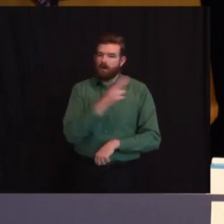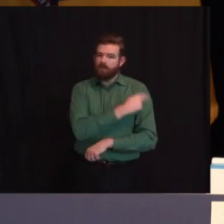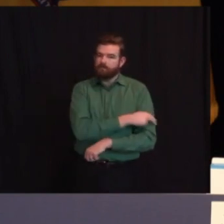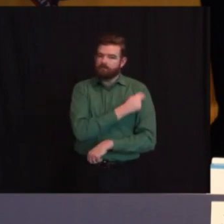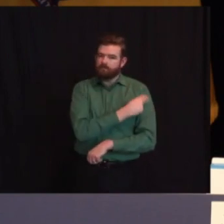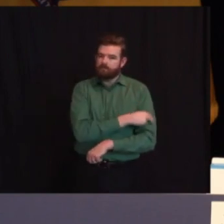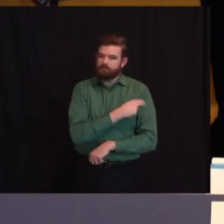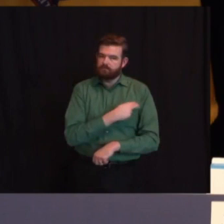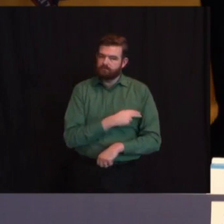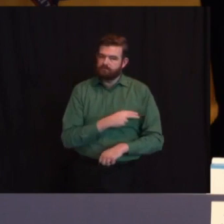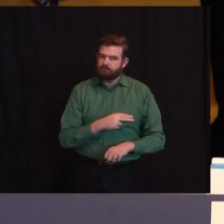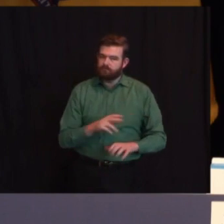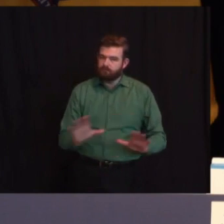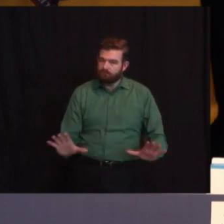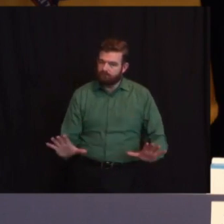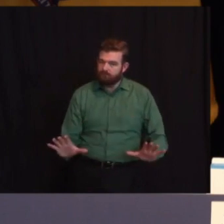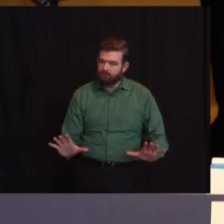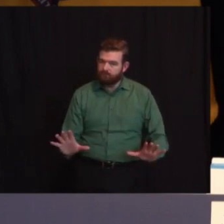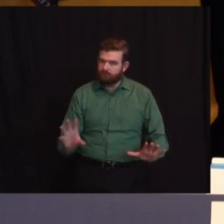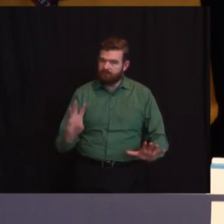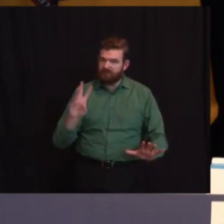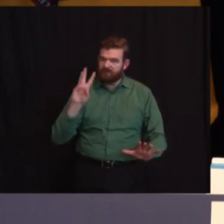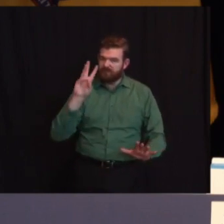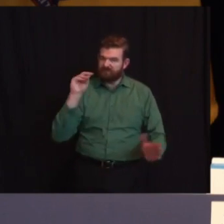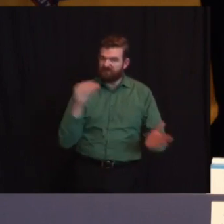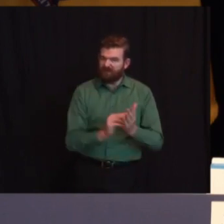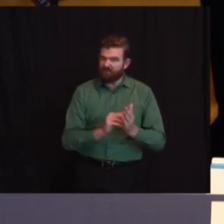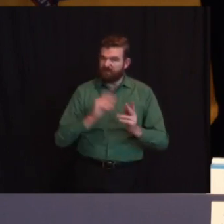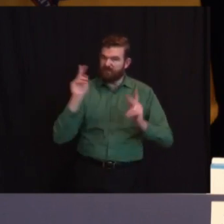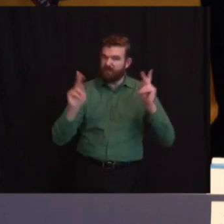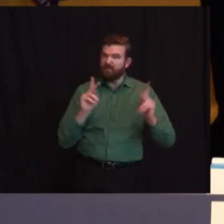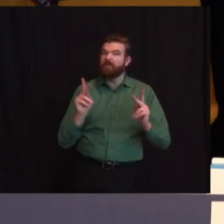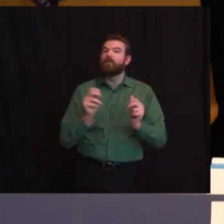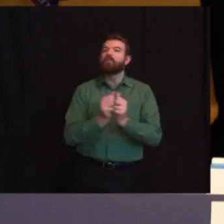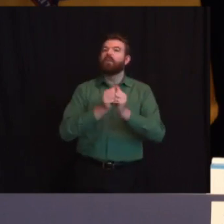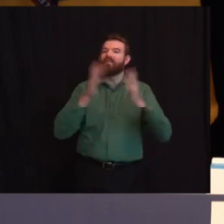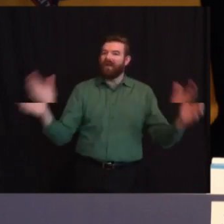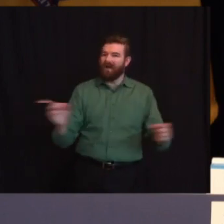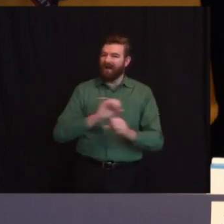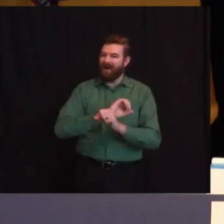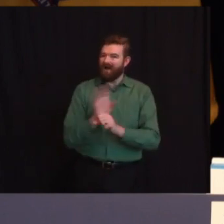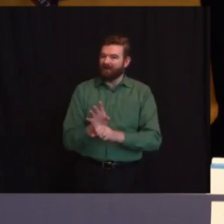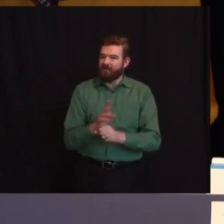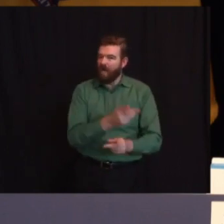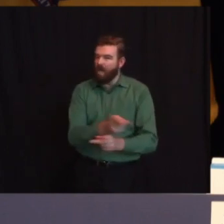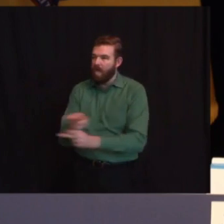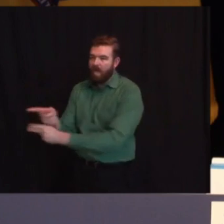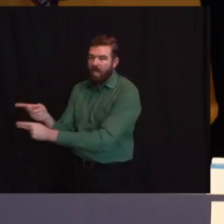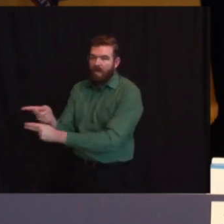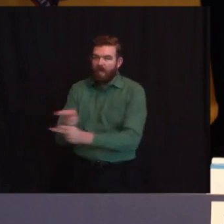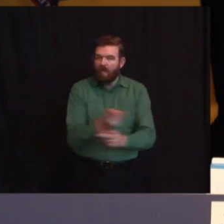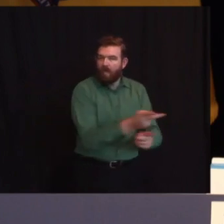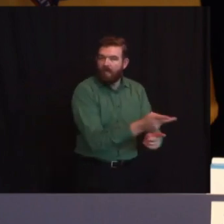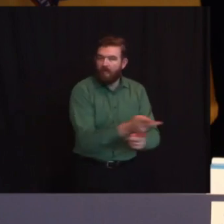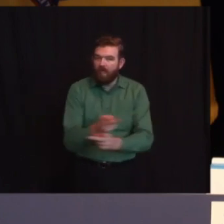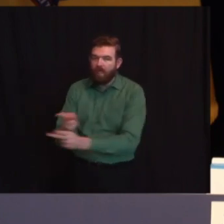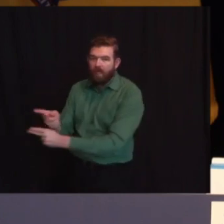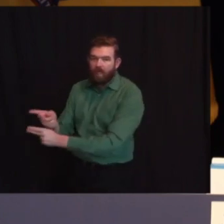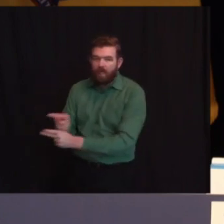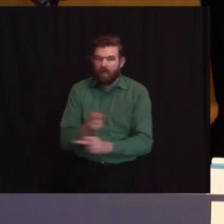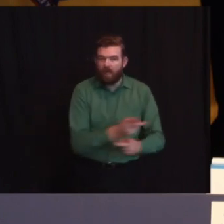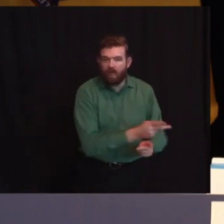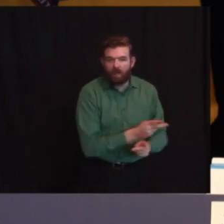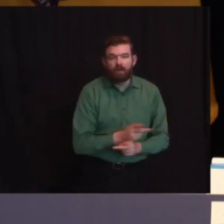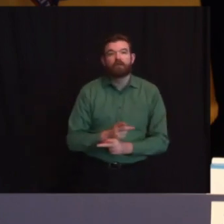60,000 non-COVID patients during this time frame since April 1st. 90% of them